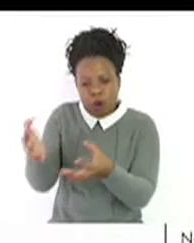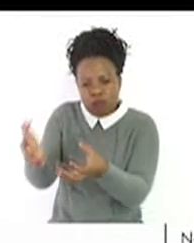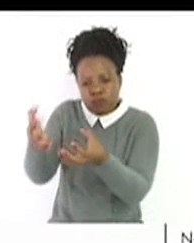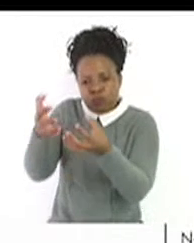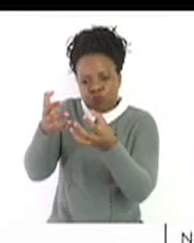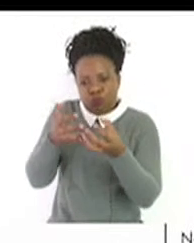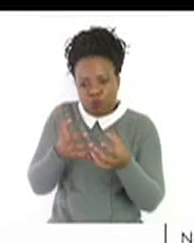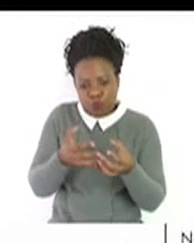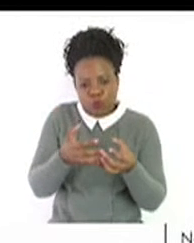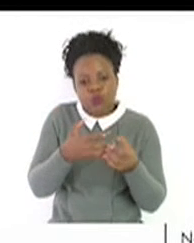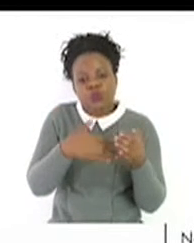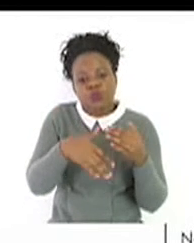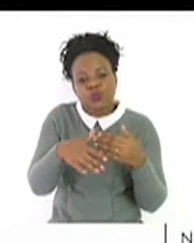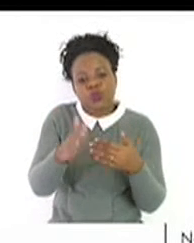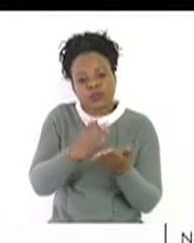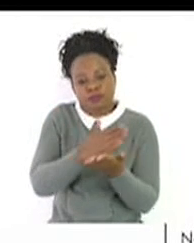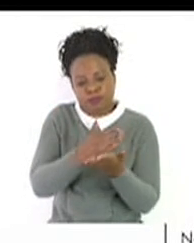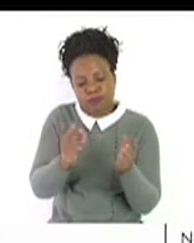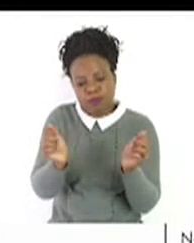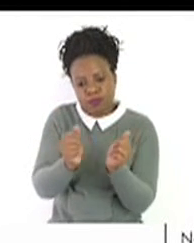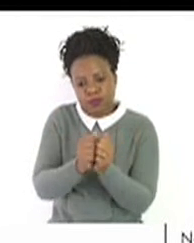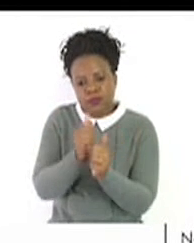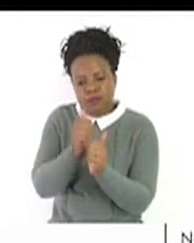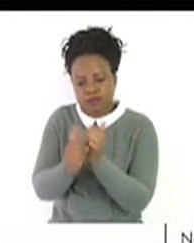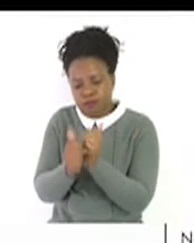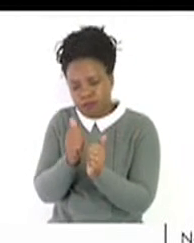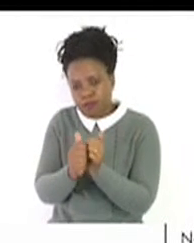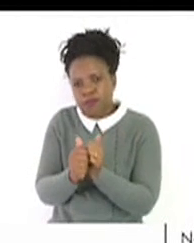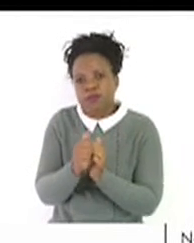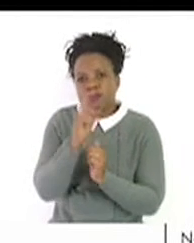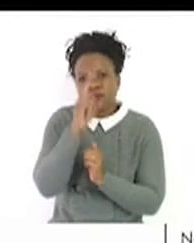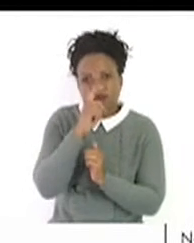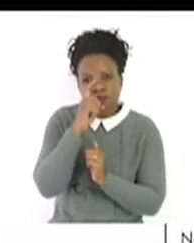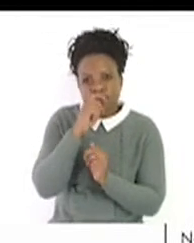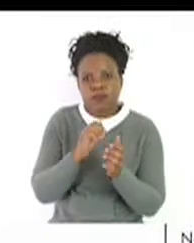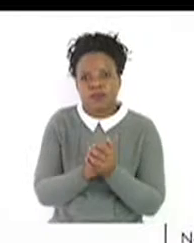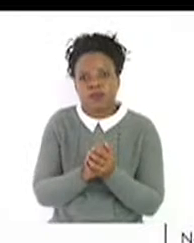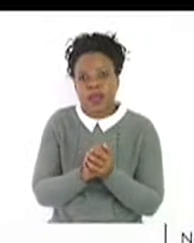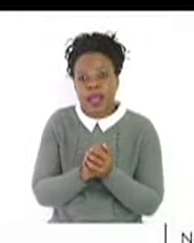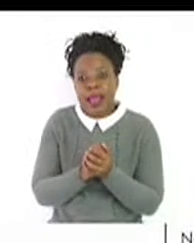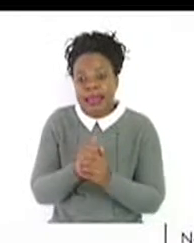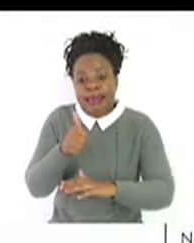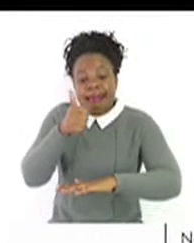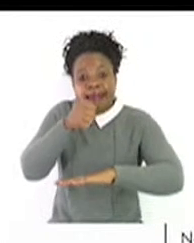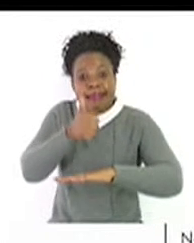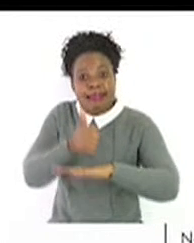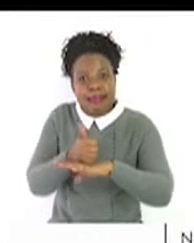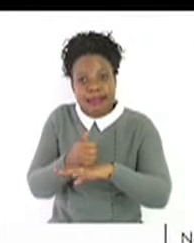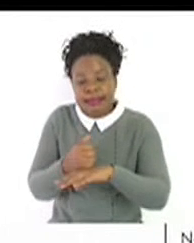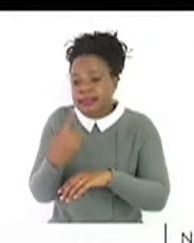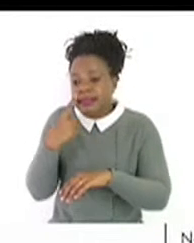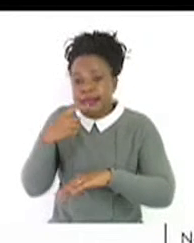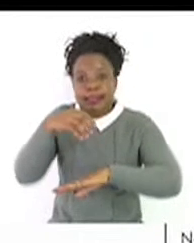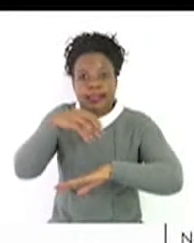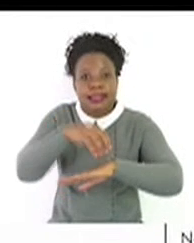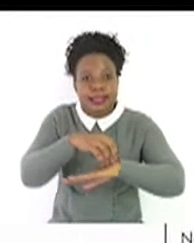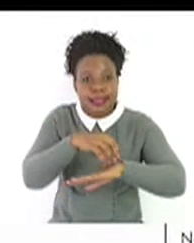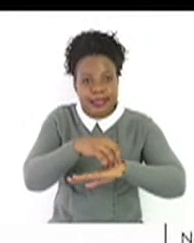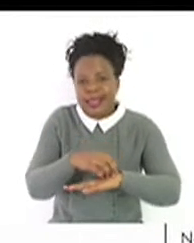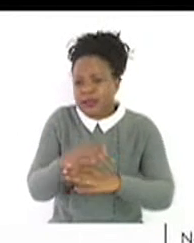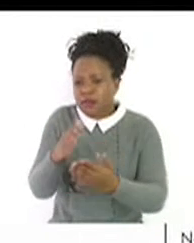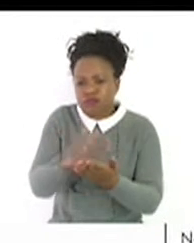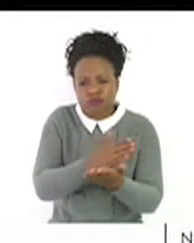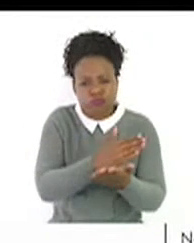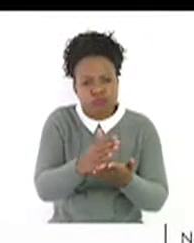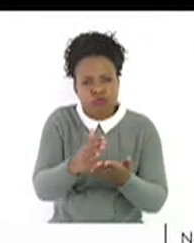sisters. Soon they found cakes and strawberries and shared these amongst all of